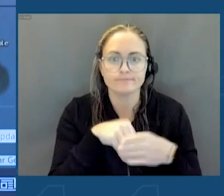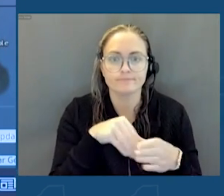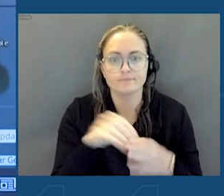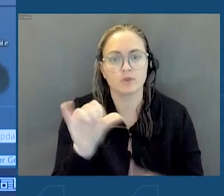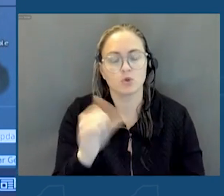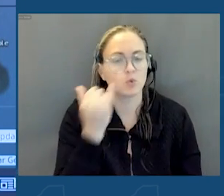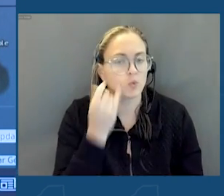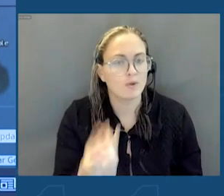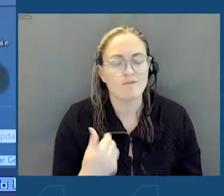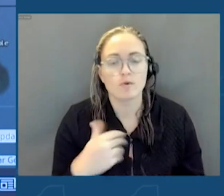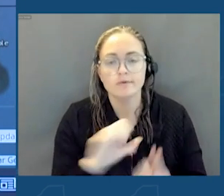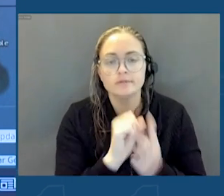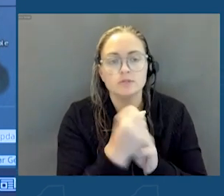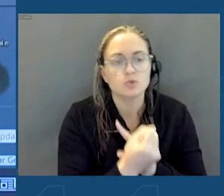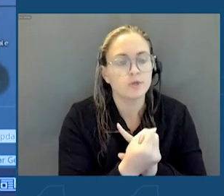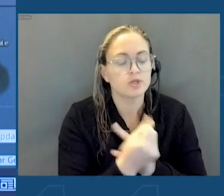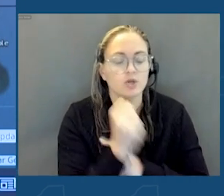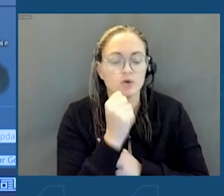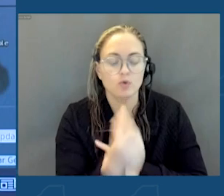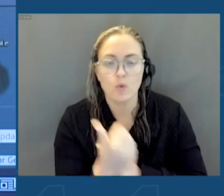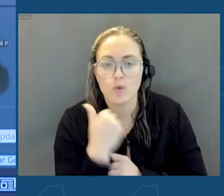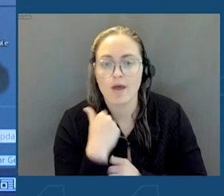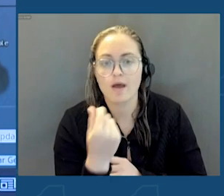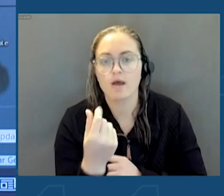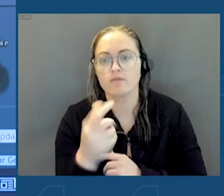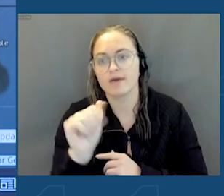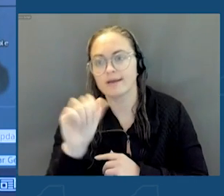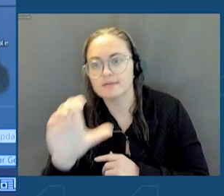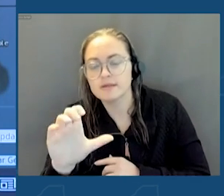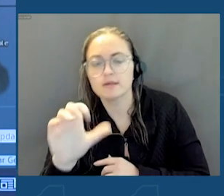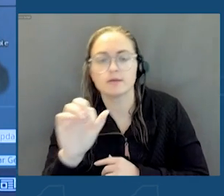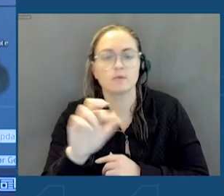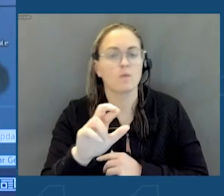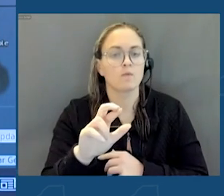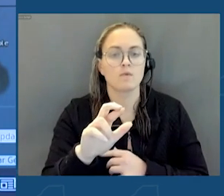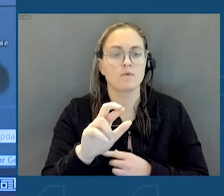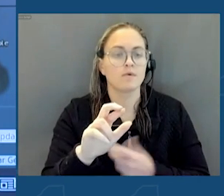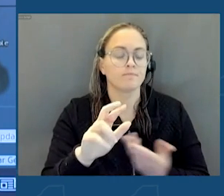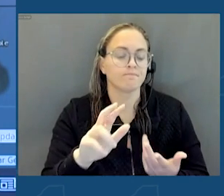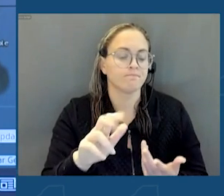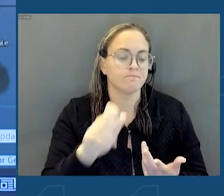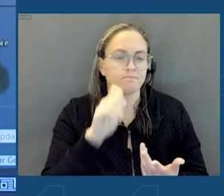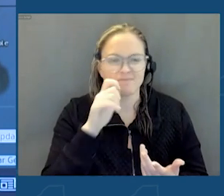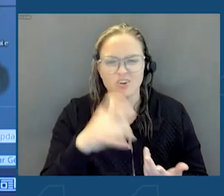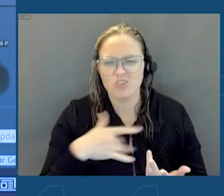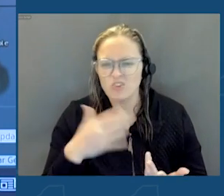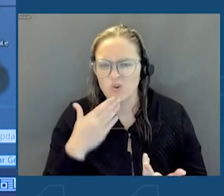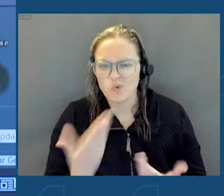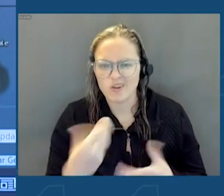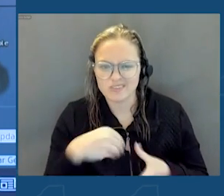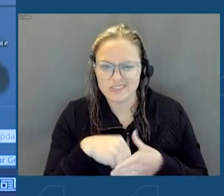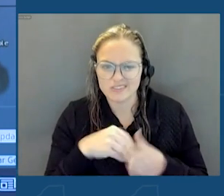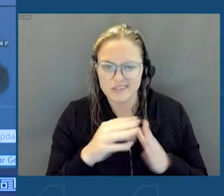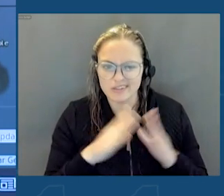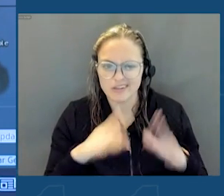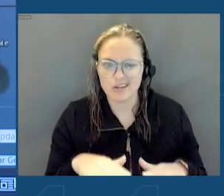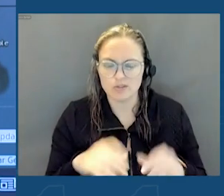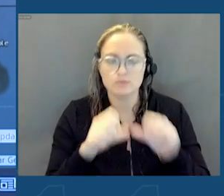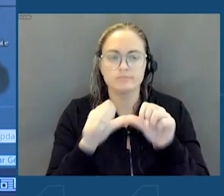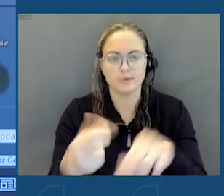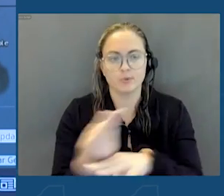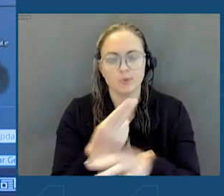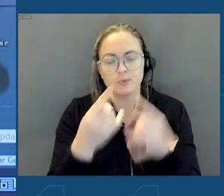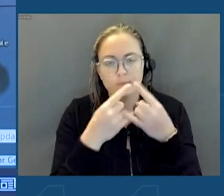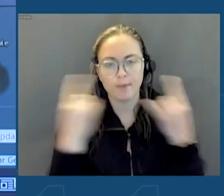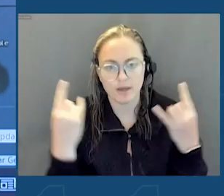have a situation where you don't have air conditioning, you have a situation where you're not feeling good inside, continue to put this on. This will make